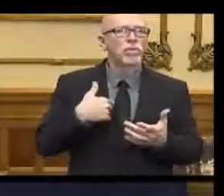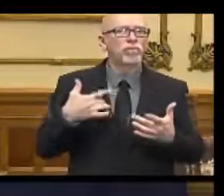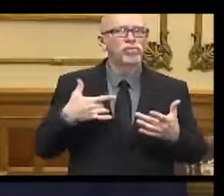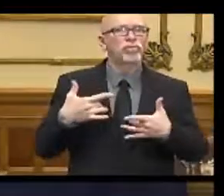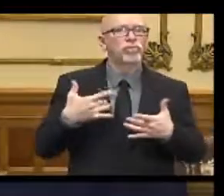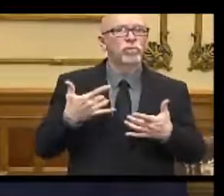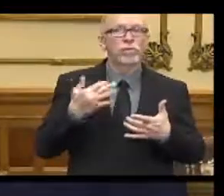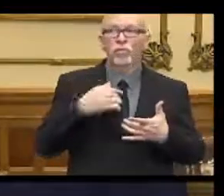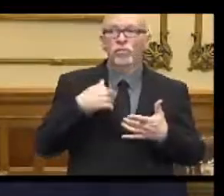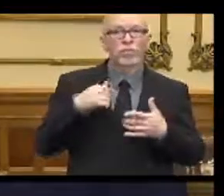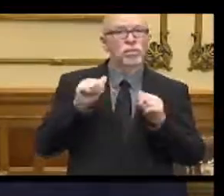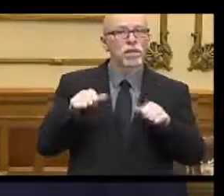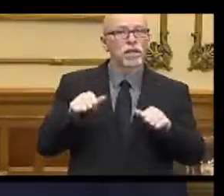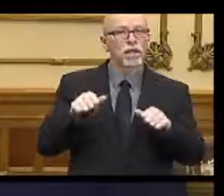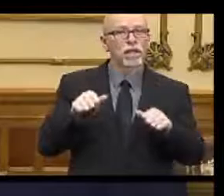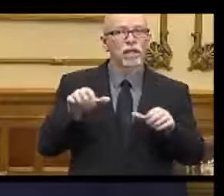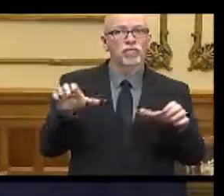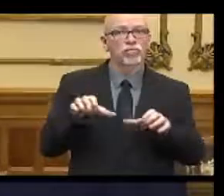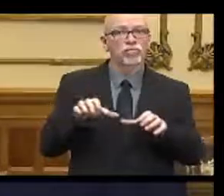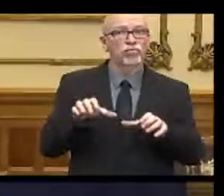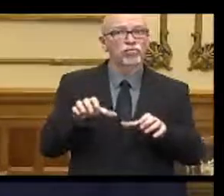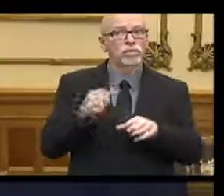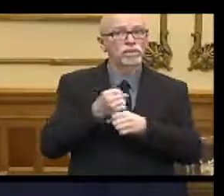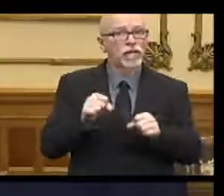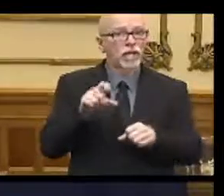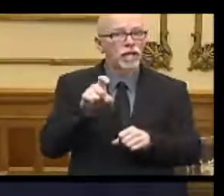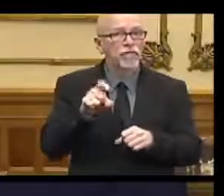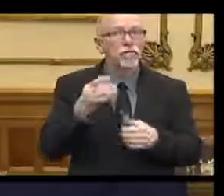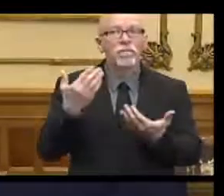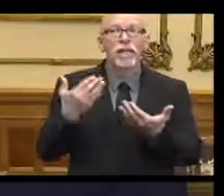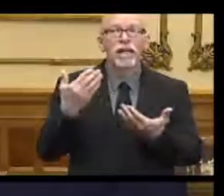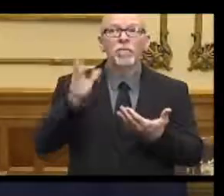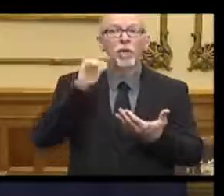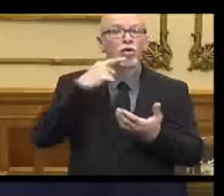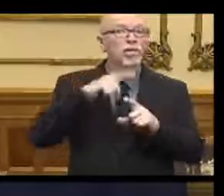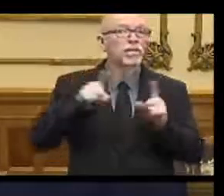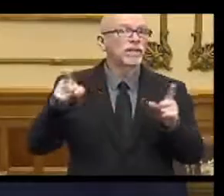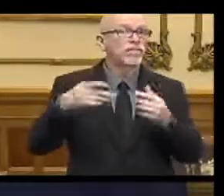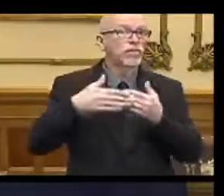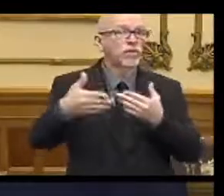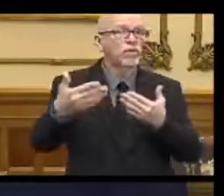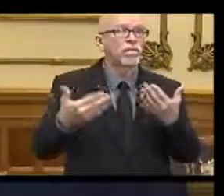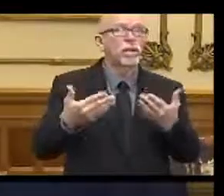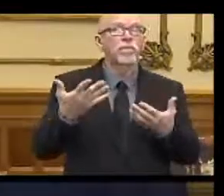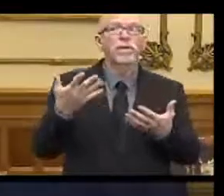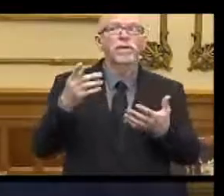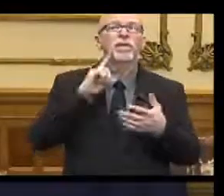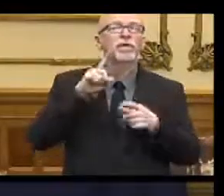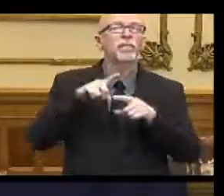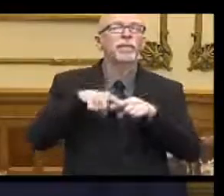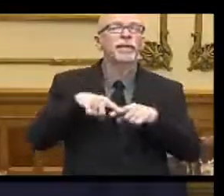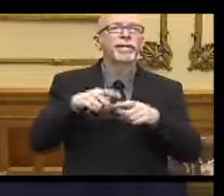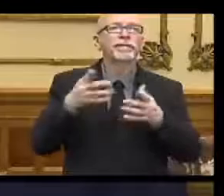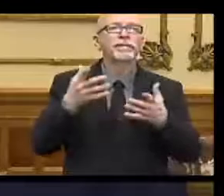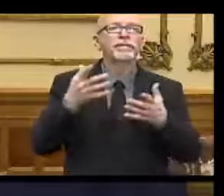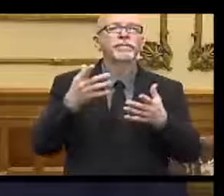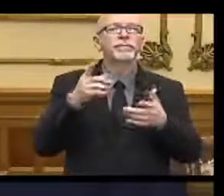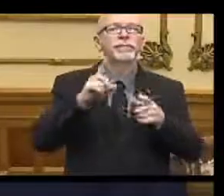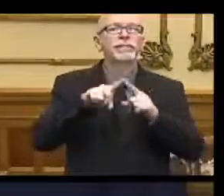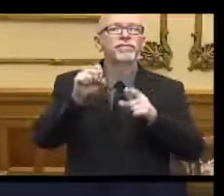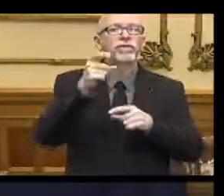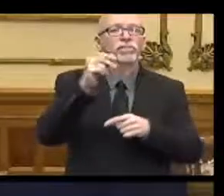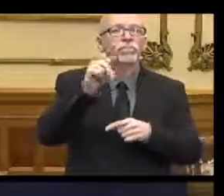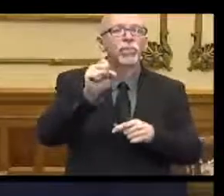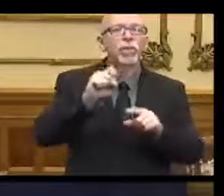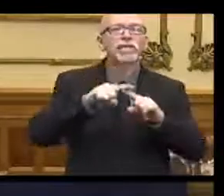we are able to do that safely. It may look differently. It may look different in different sports and